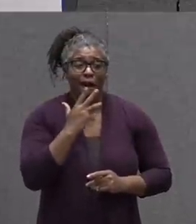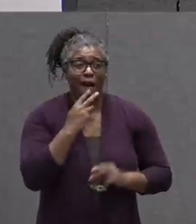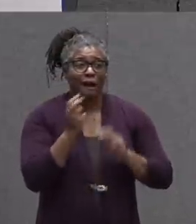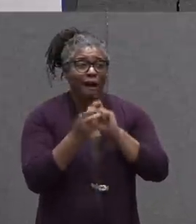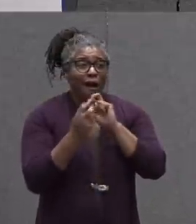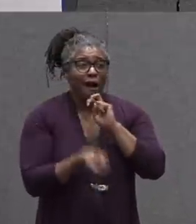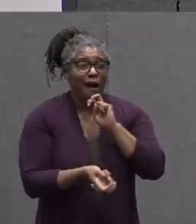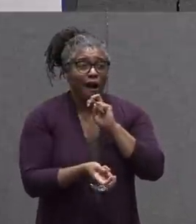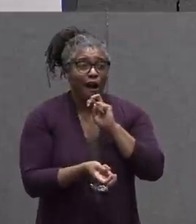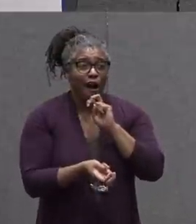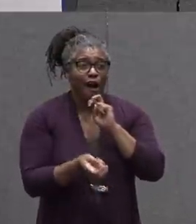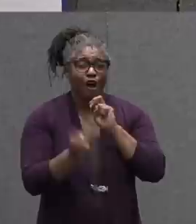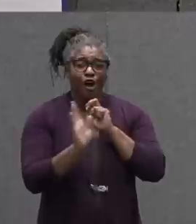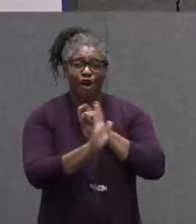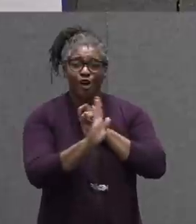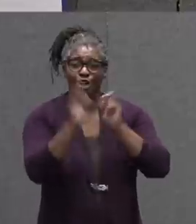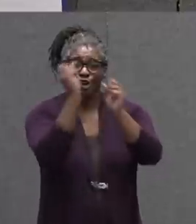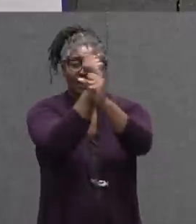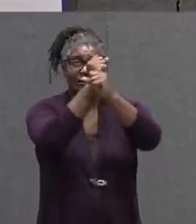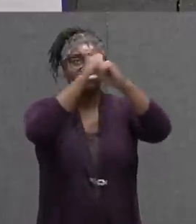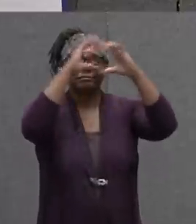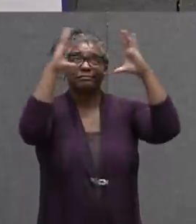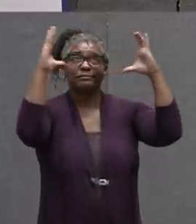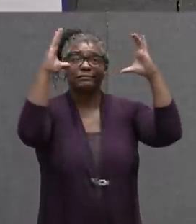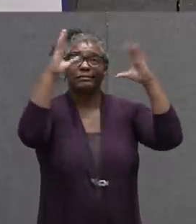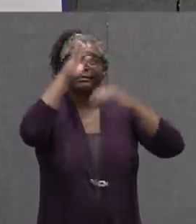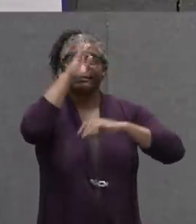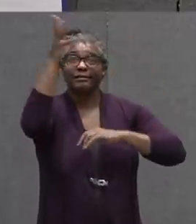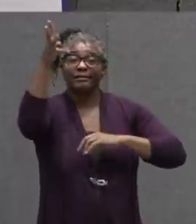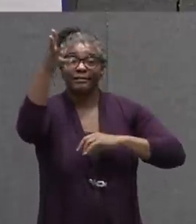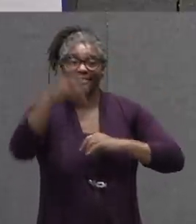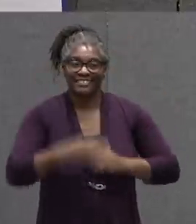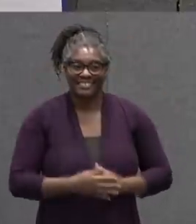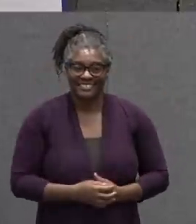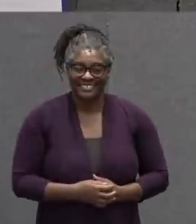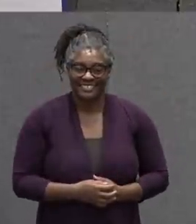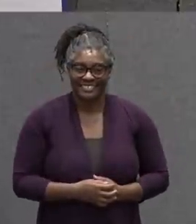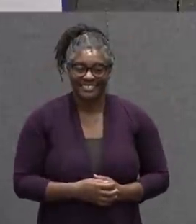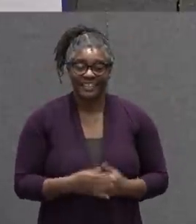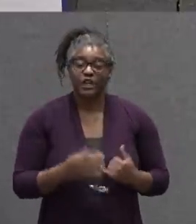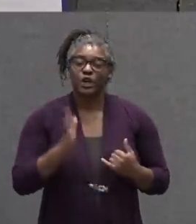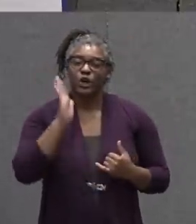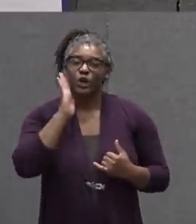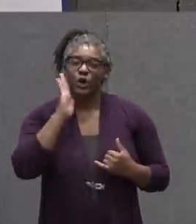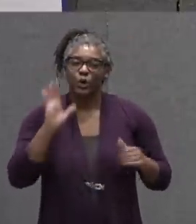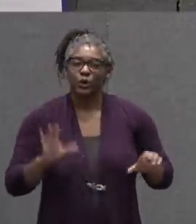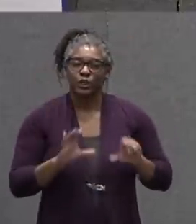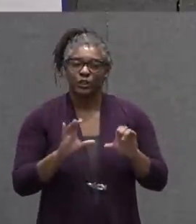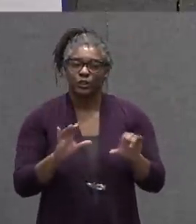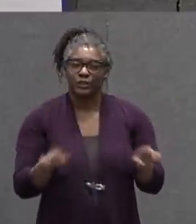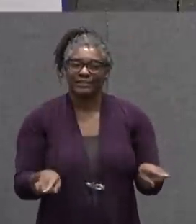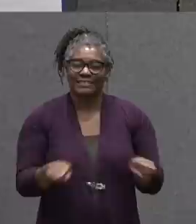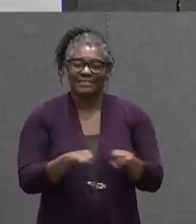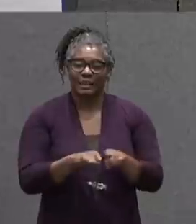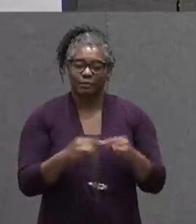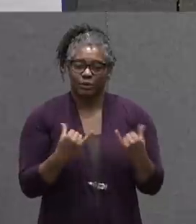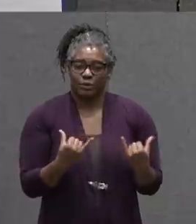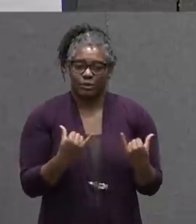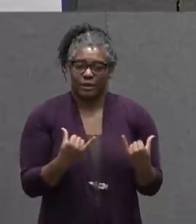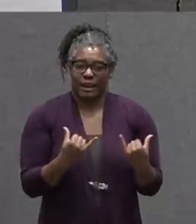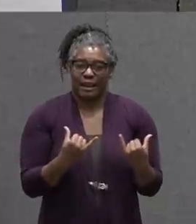what she could think of. We'll do the same thing today, but with your imagination as